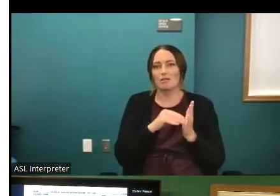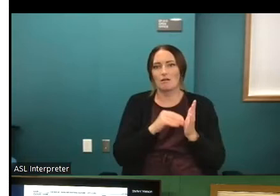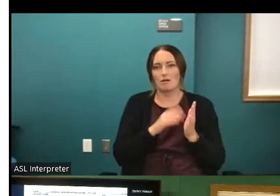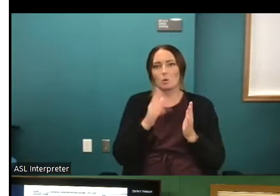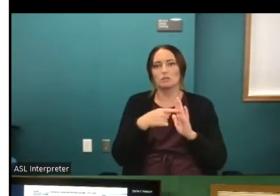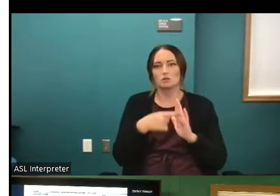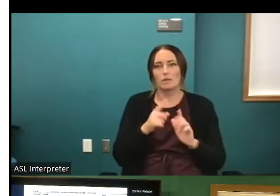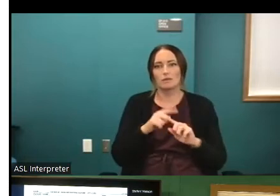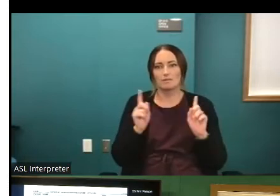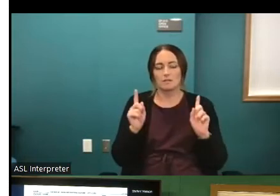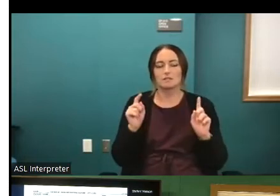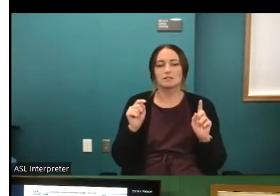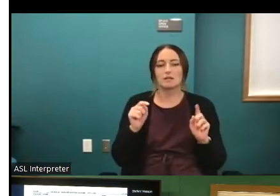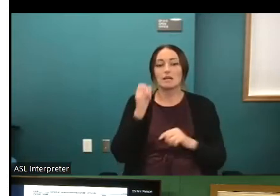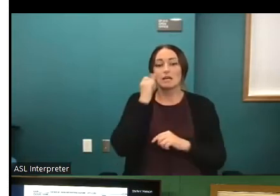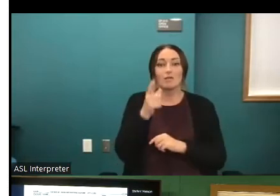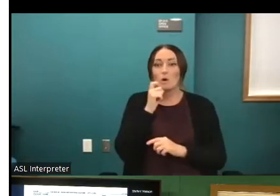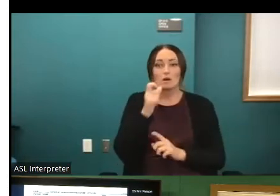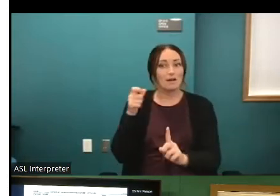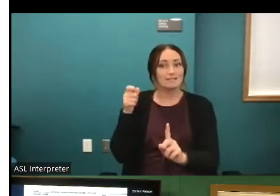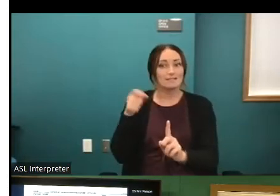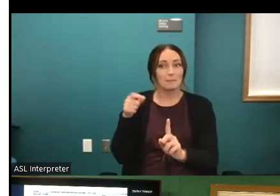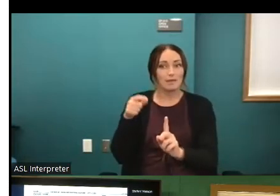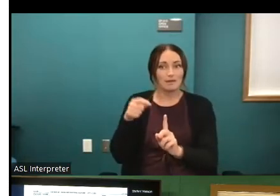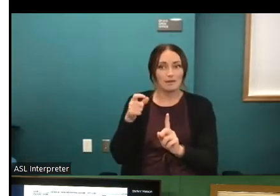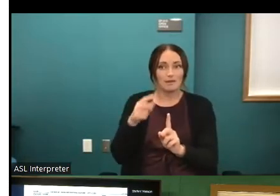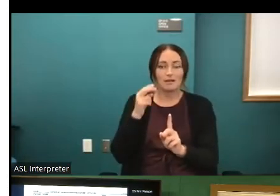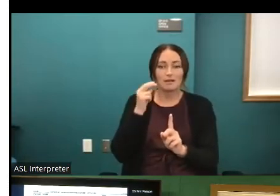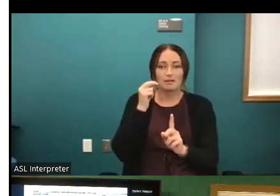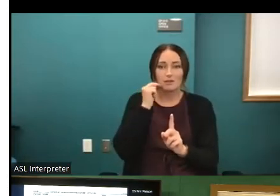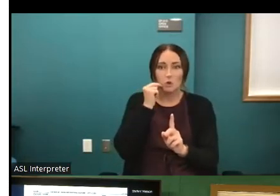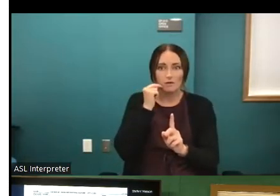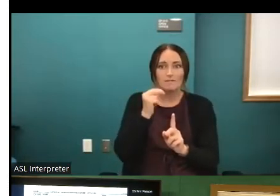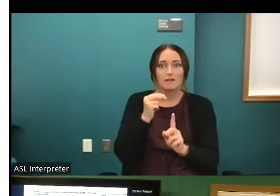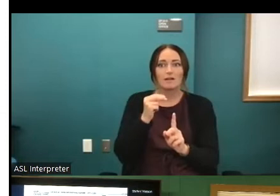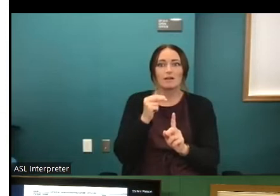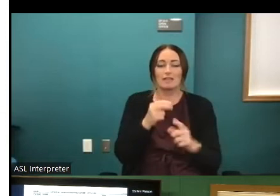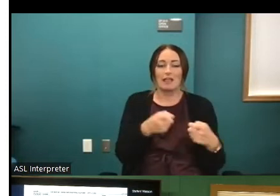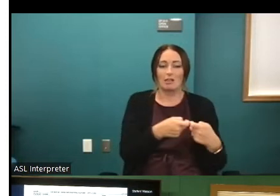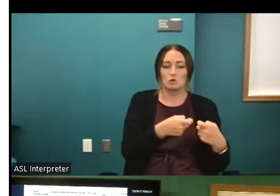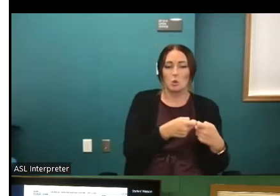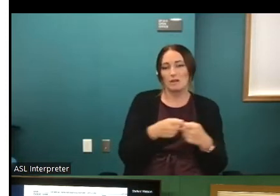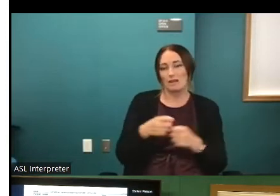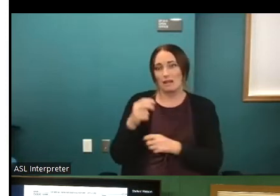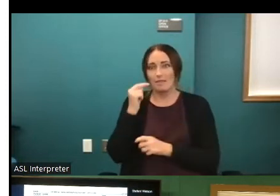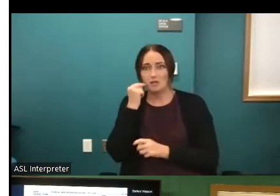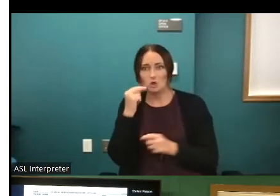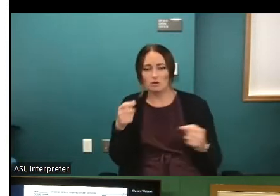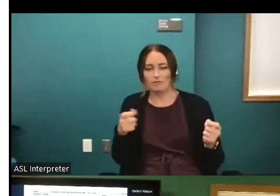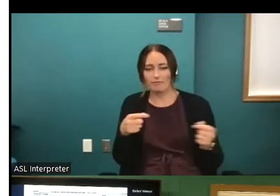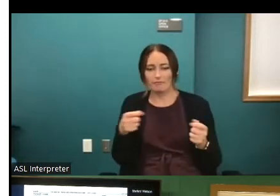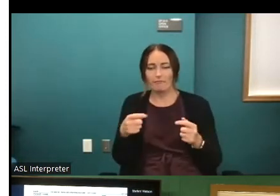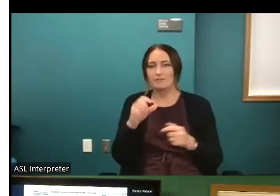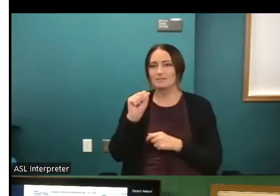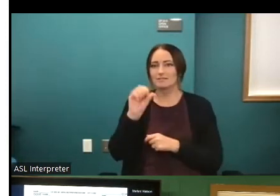Because if you're not stimulating that, the connection between the electrode and your nerve and all of the scar tissue and whatever else